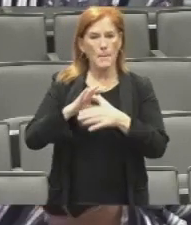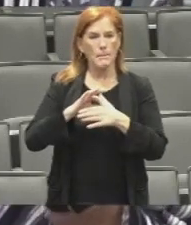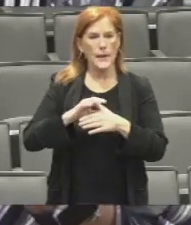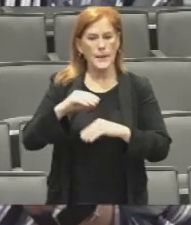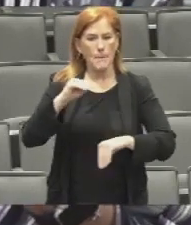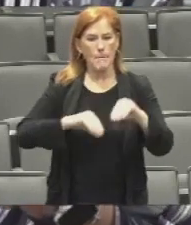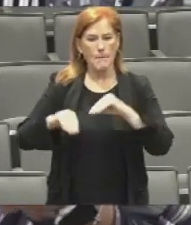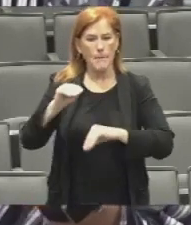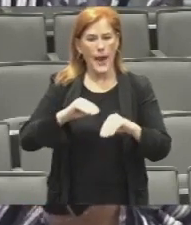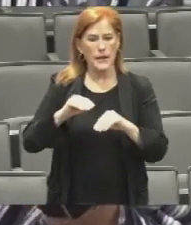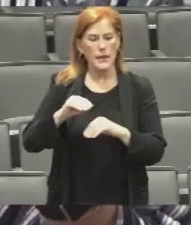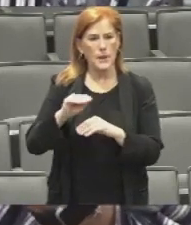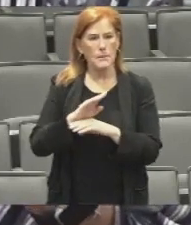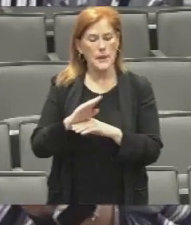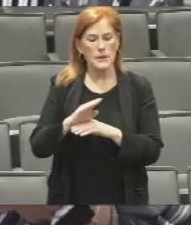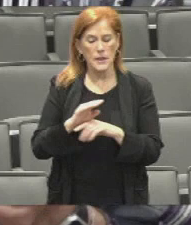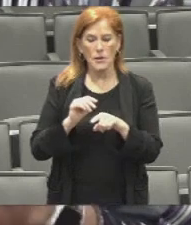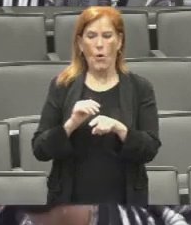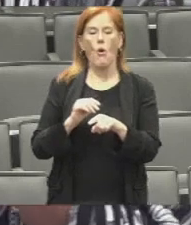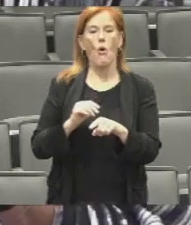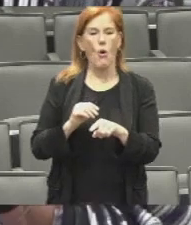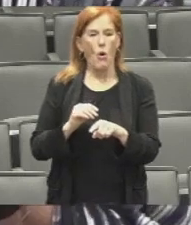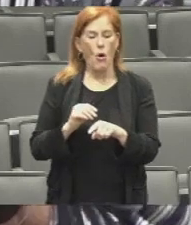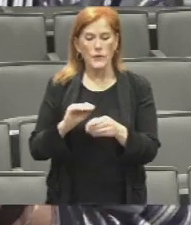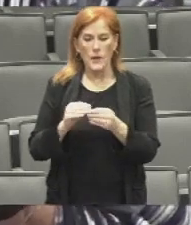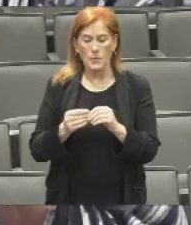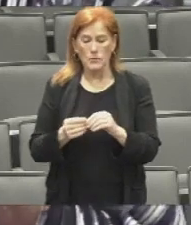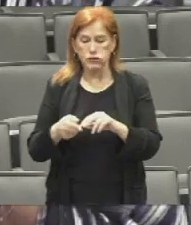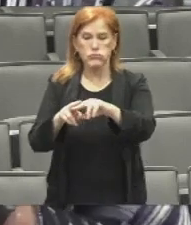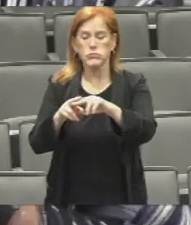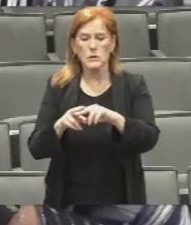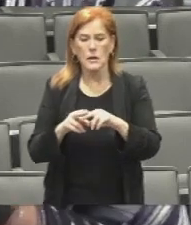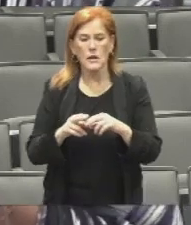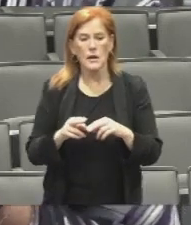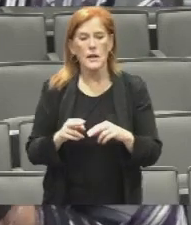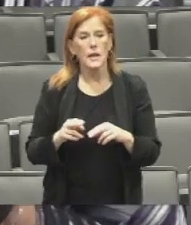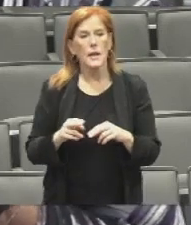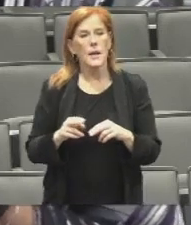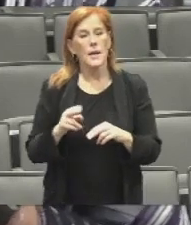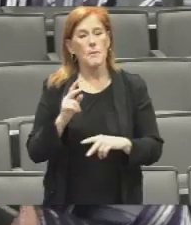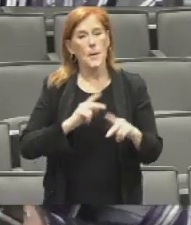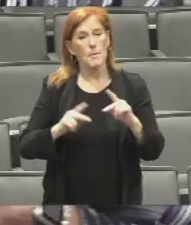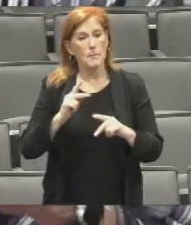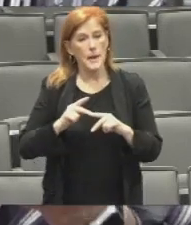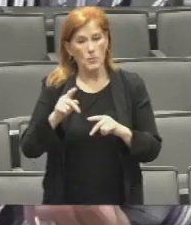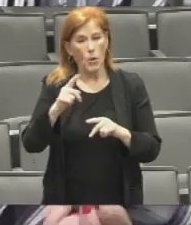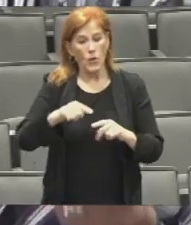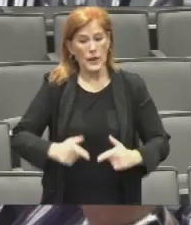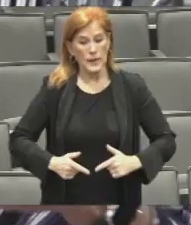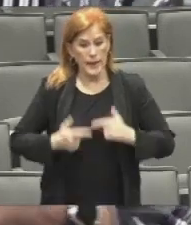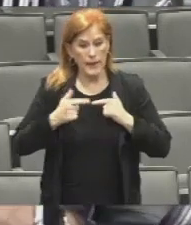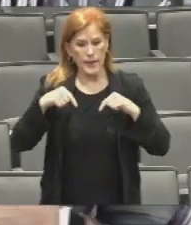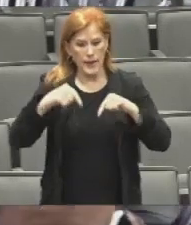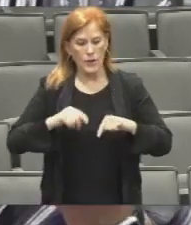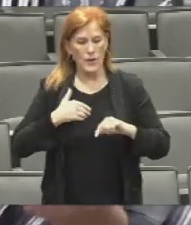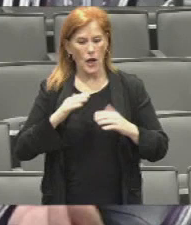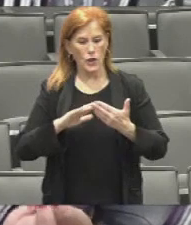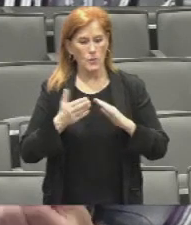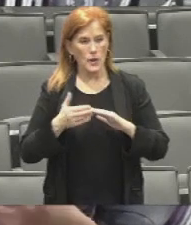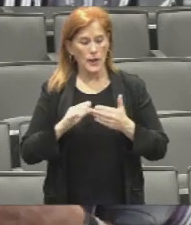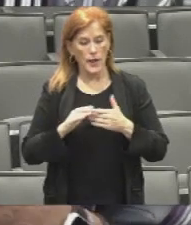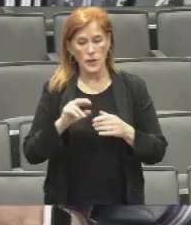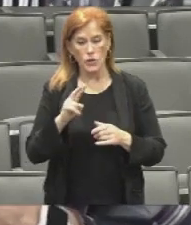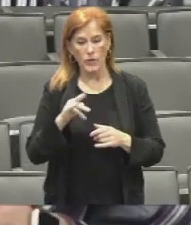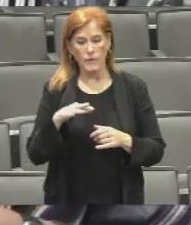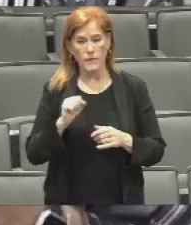us had cases and had outbreaks. But individuals lived in our community, and so the virus